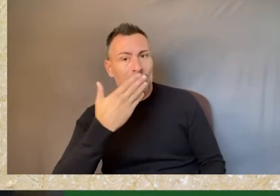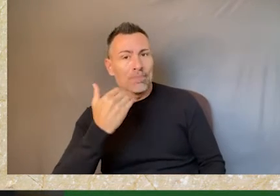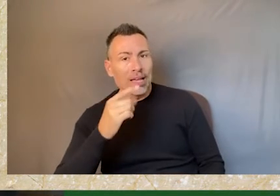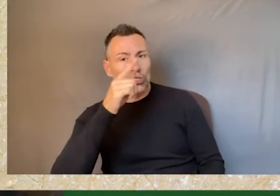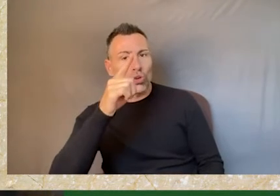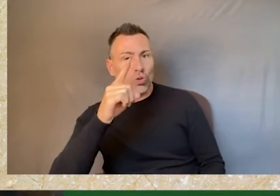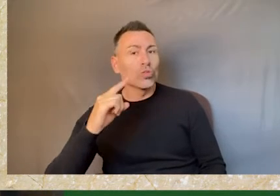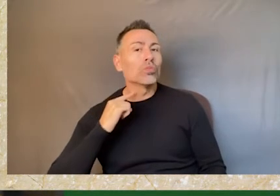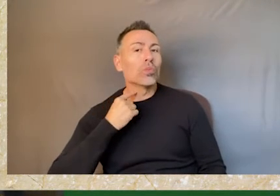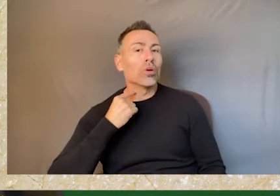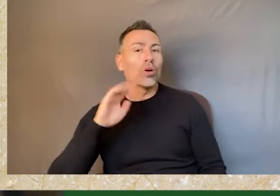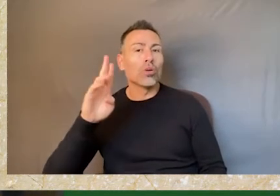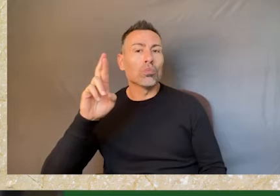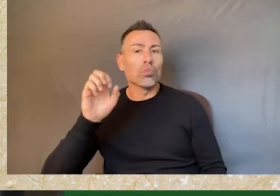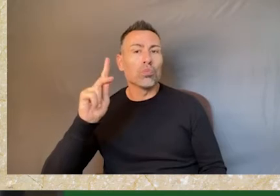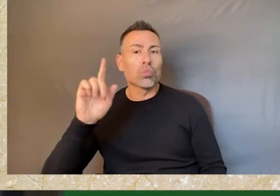to Brooklyn